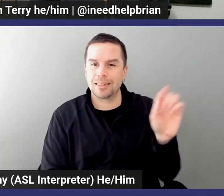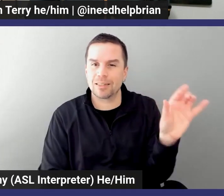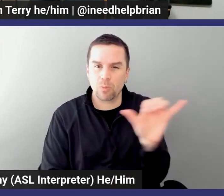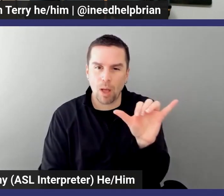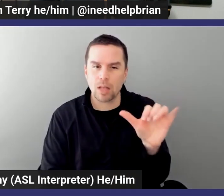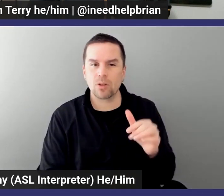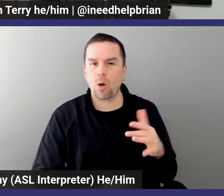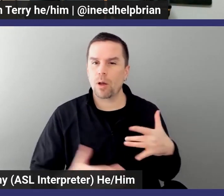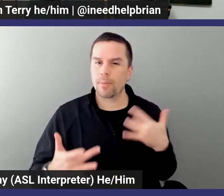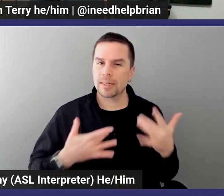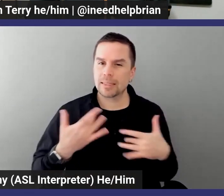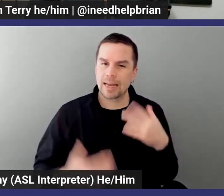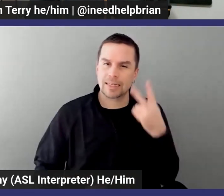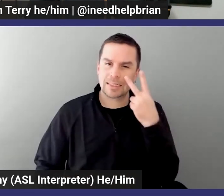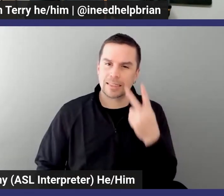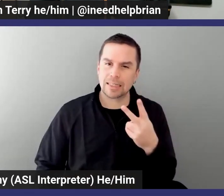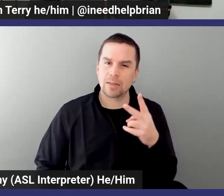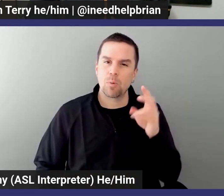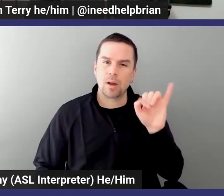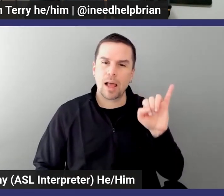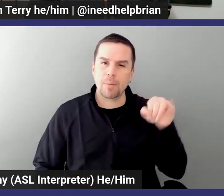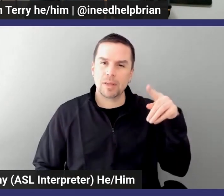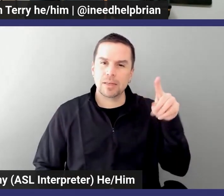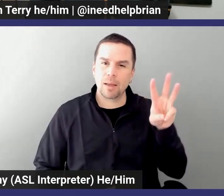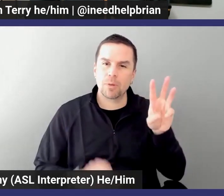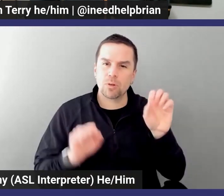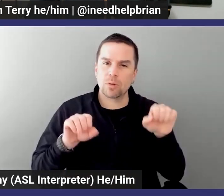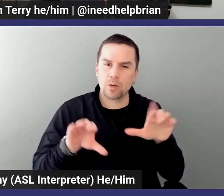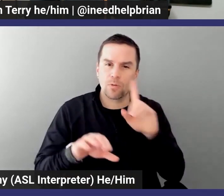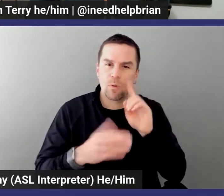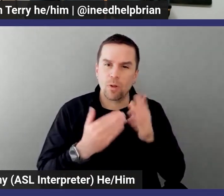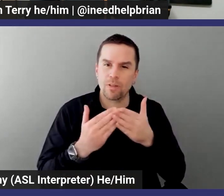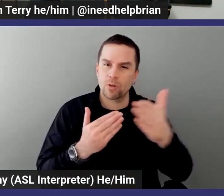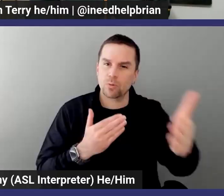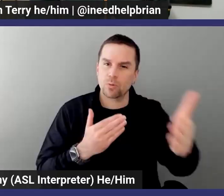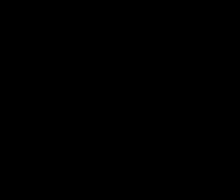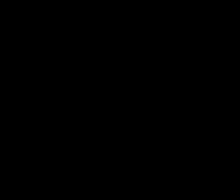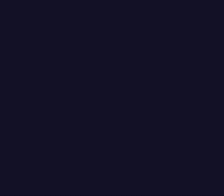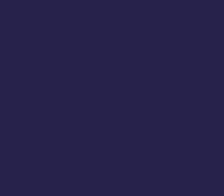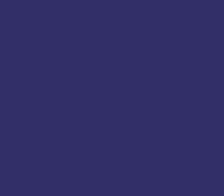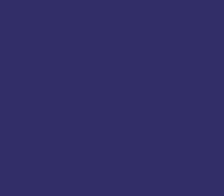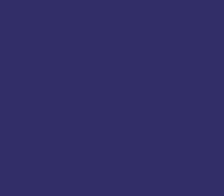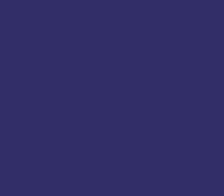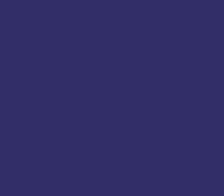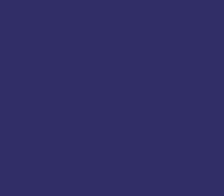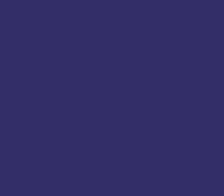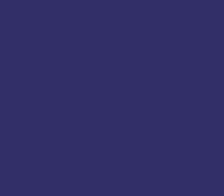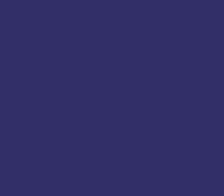Okay, absolutely. Thank you for having me here. Absolutely. Until next time.